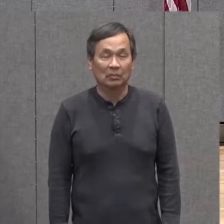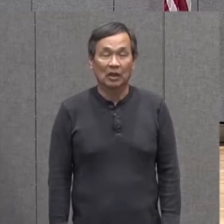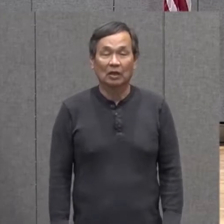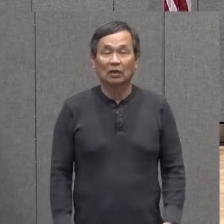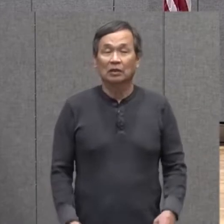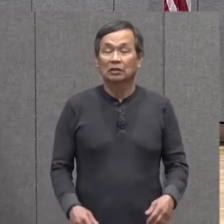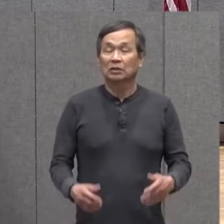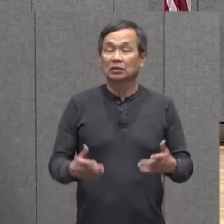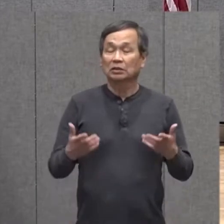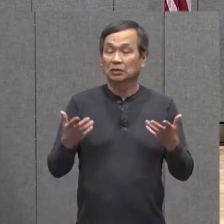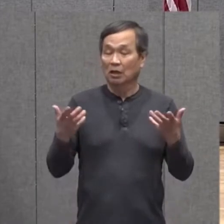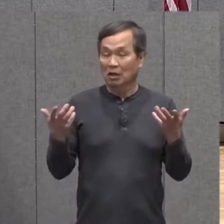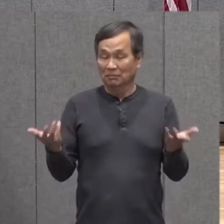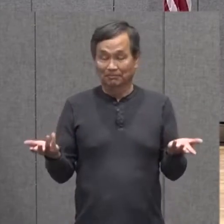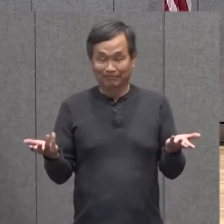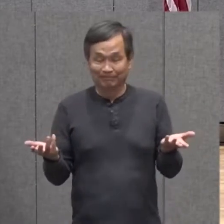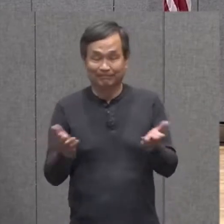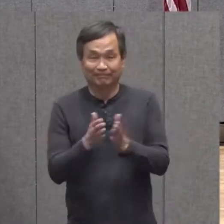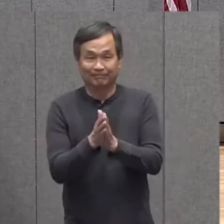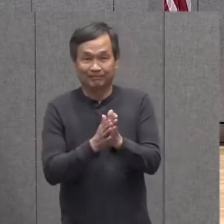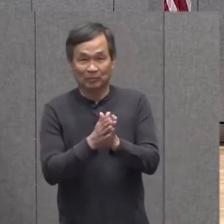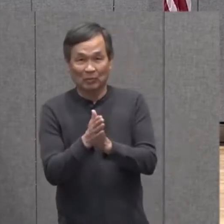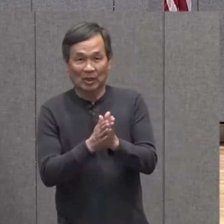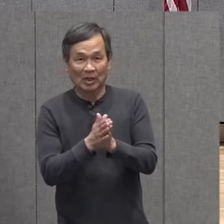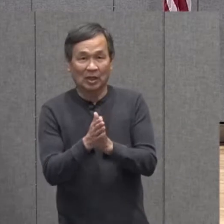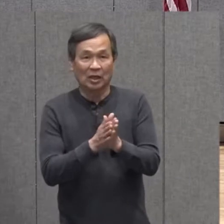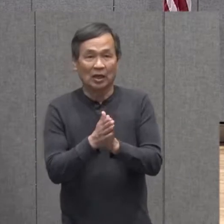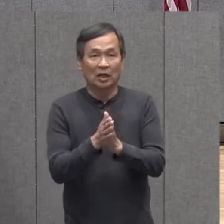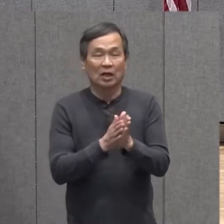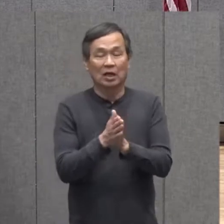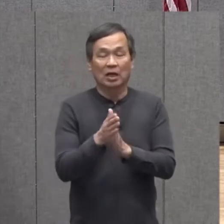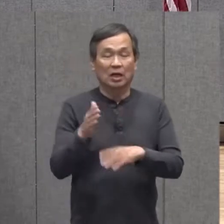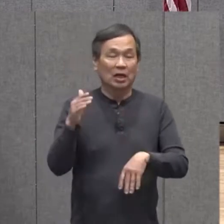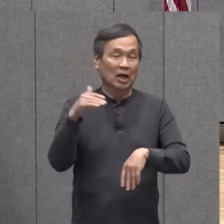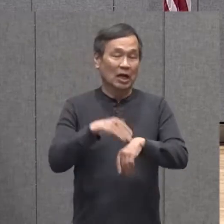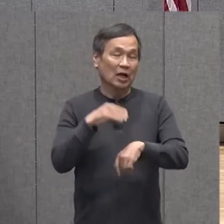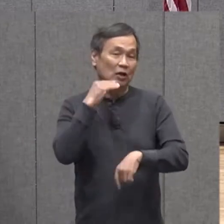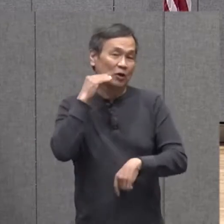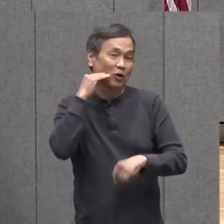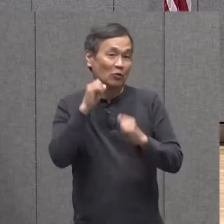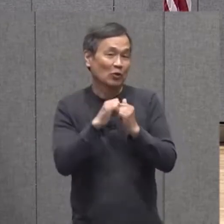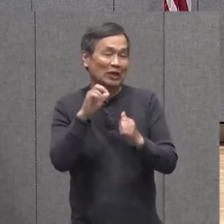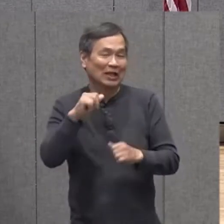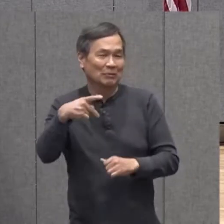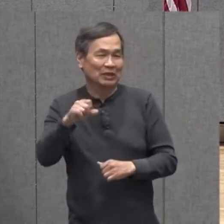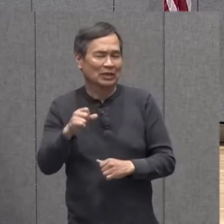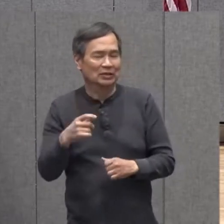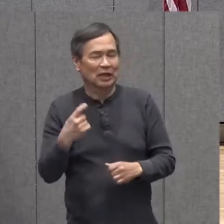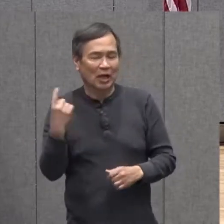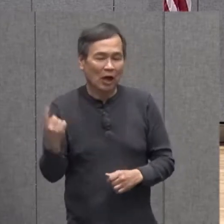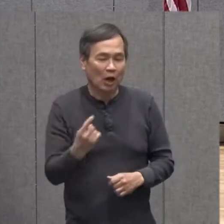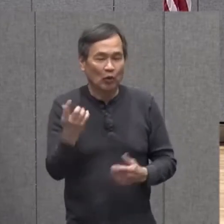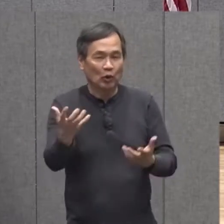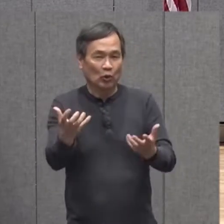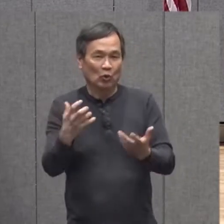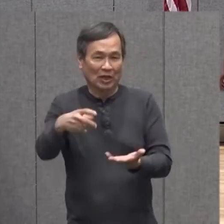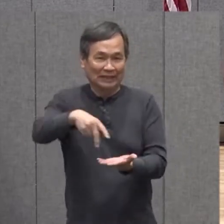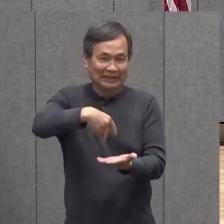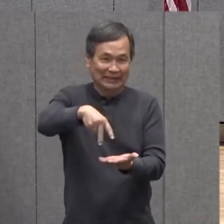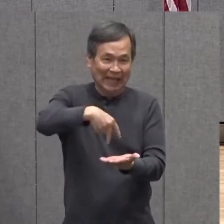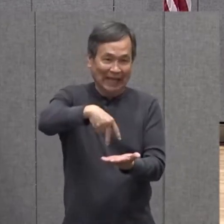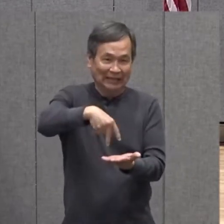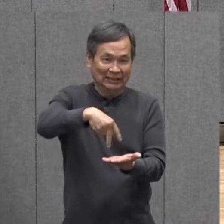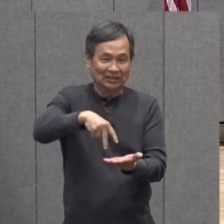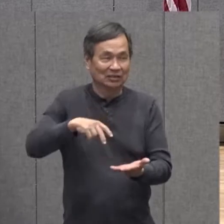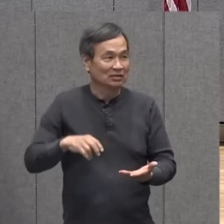Okay, so I couldn't possibly do at home with APS without doing a dance, No especially in the PE. podemos hacer at